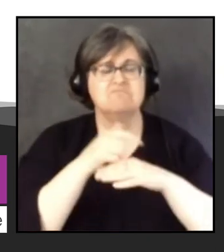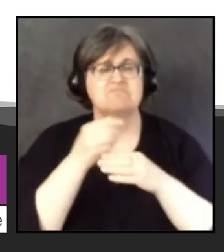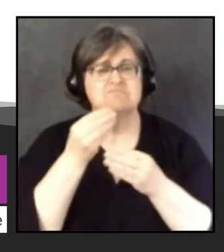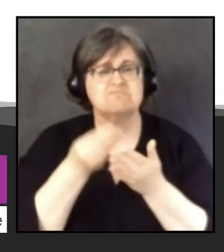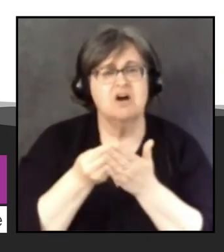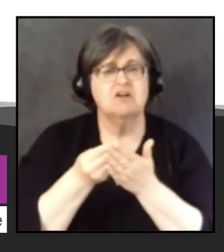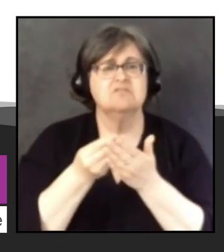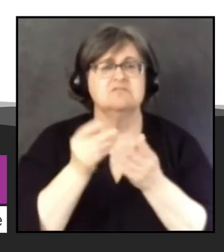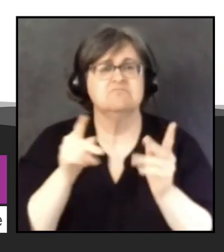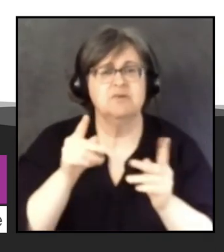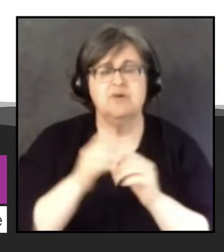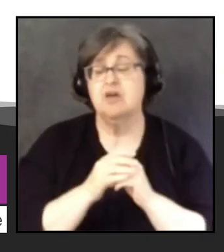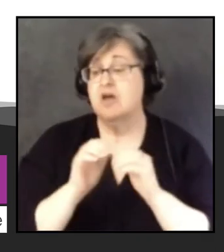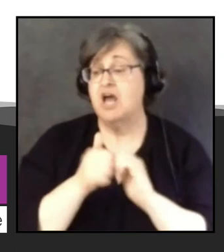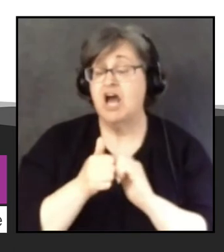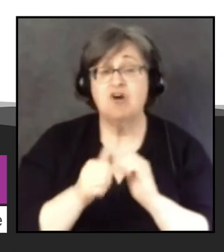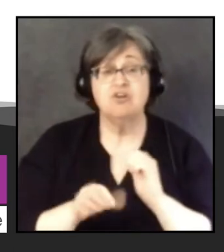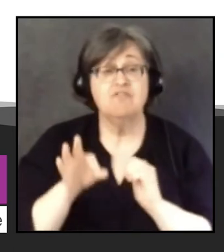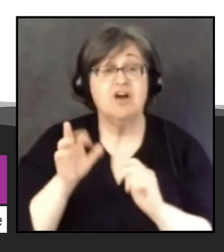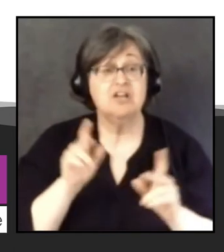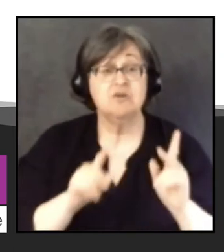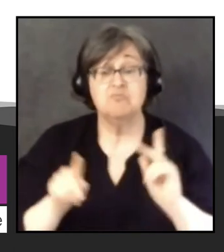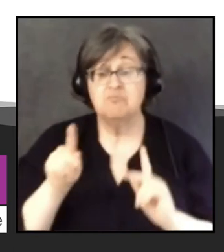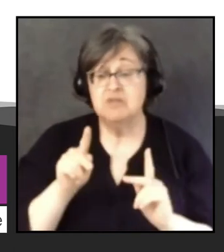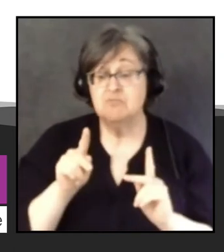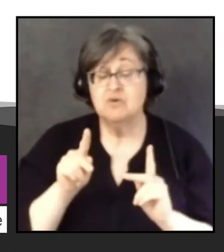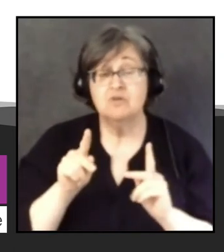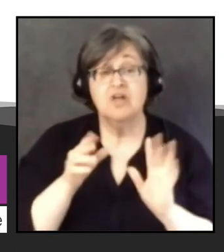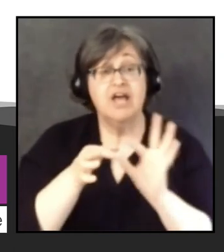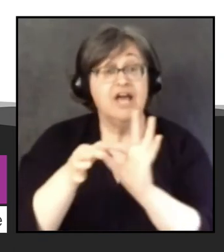find resonance and unity in our project design.